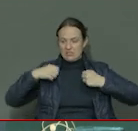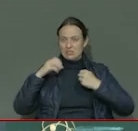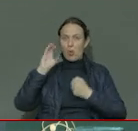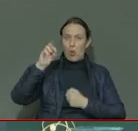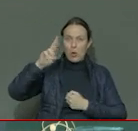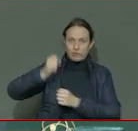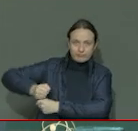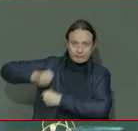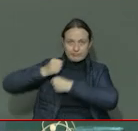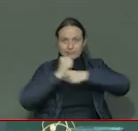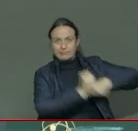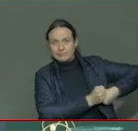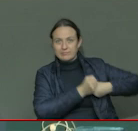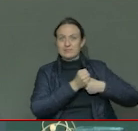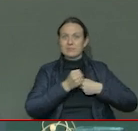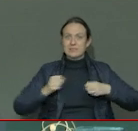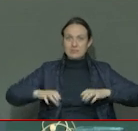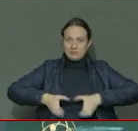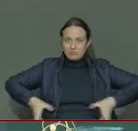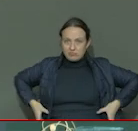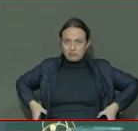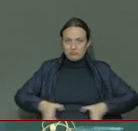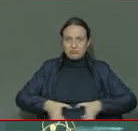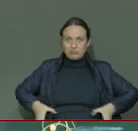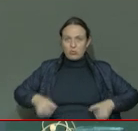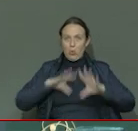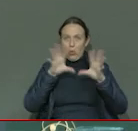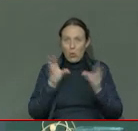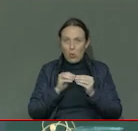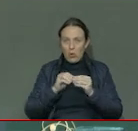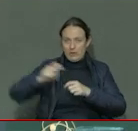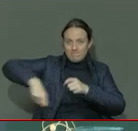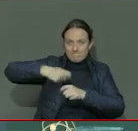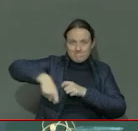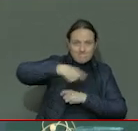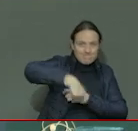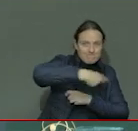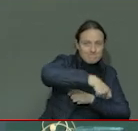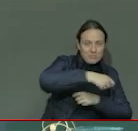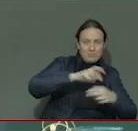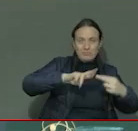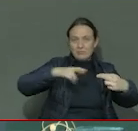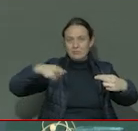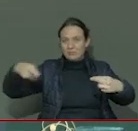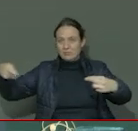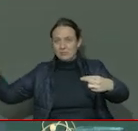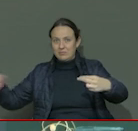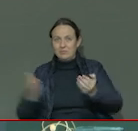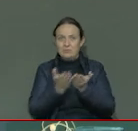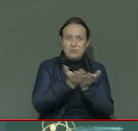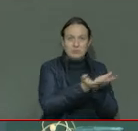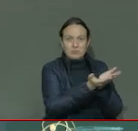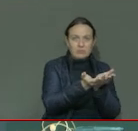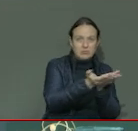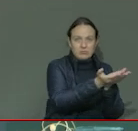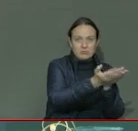oars, the buoy, everything. He ties them up together and then he tugs it. He ties it to the lifeboat. Remember,